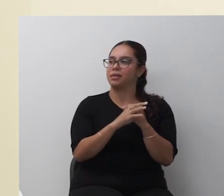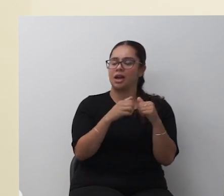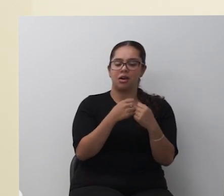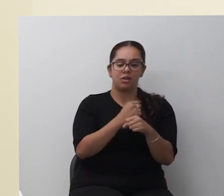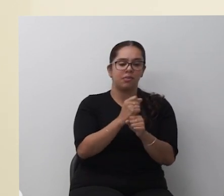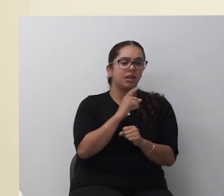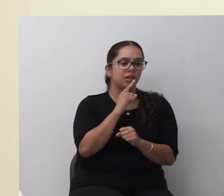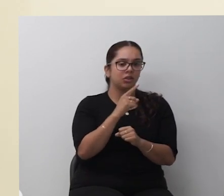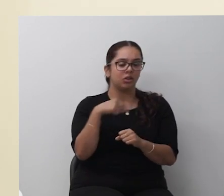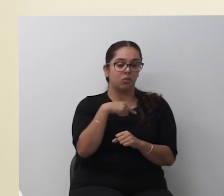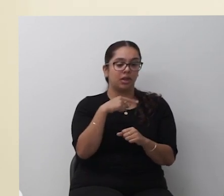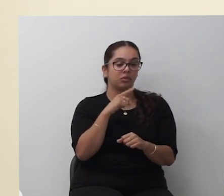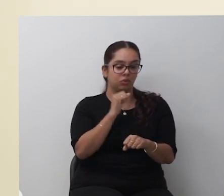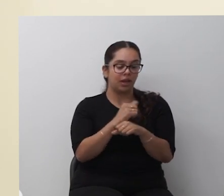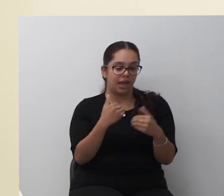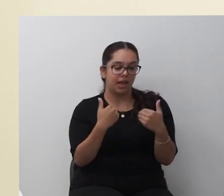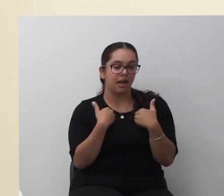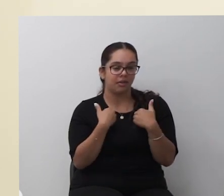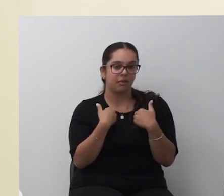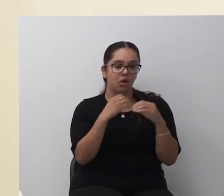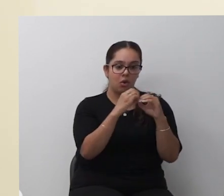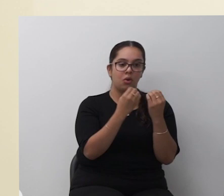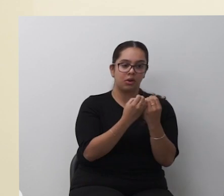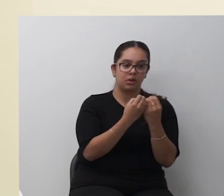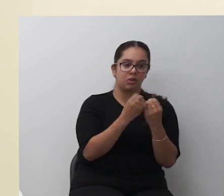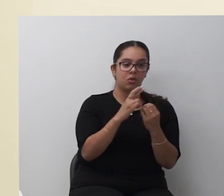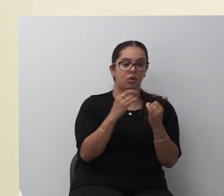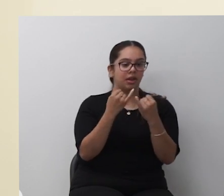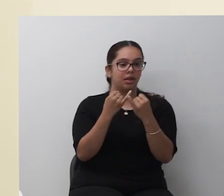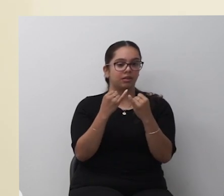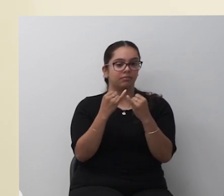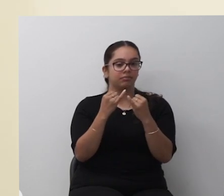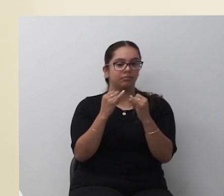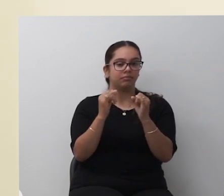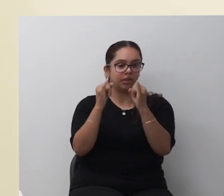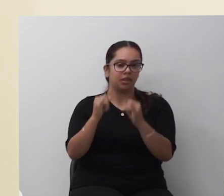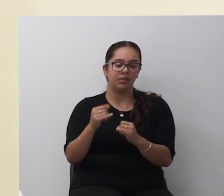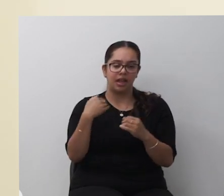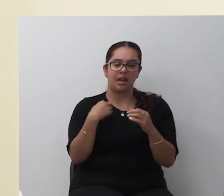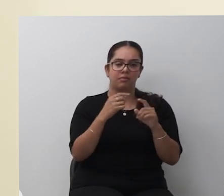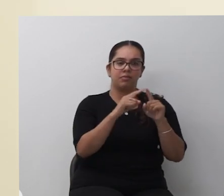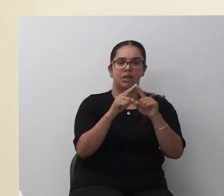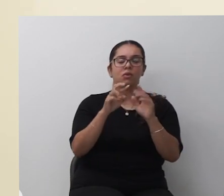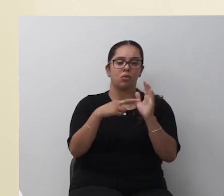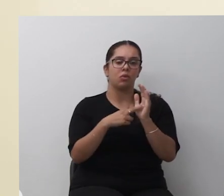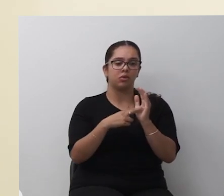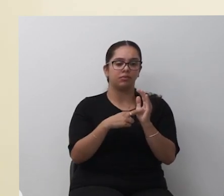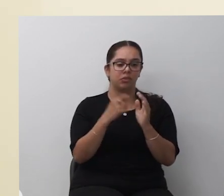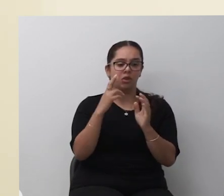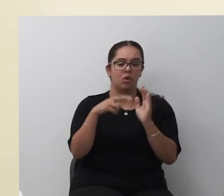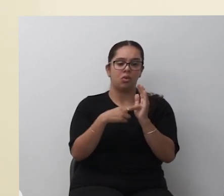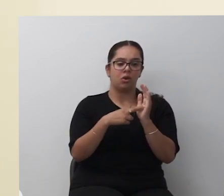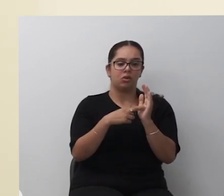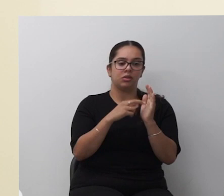try to make sure that we do have organizations or individuals who are playing these various roles? A role that's usually not played